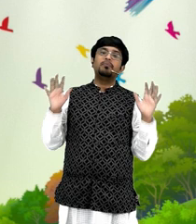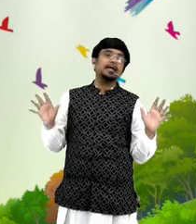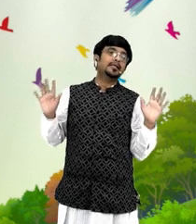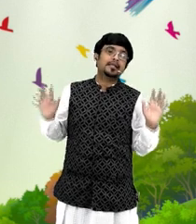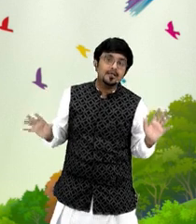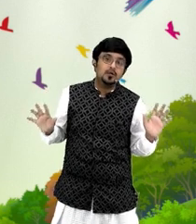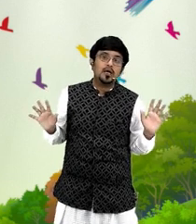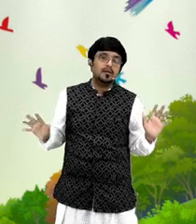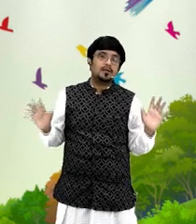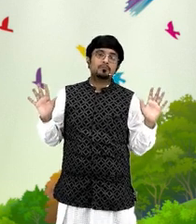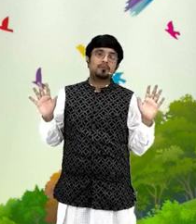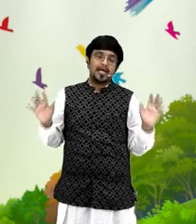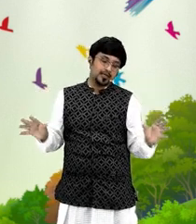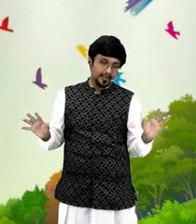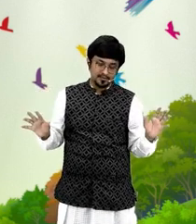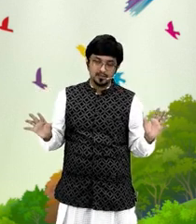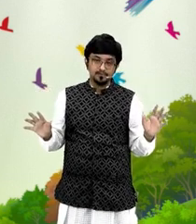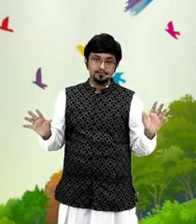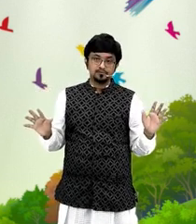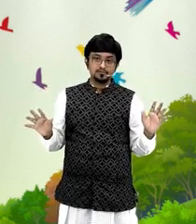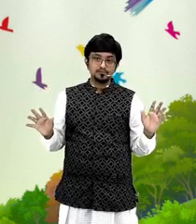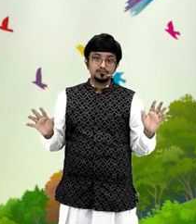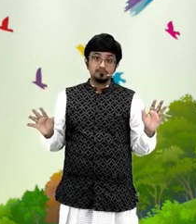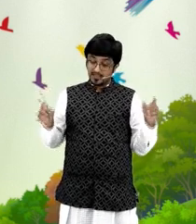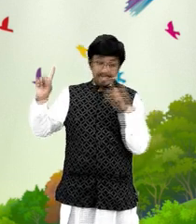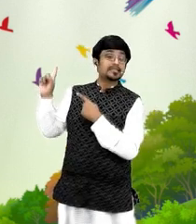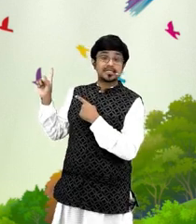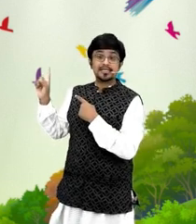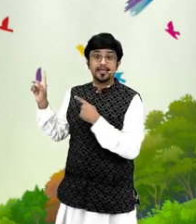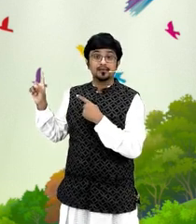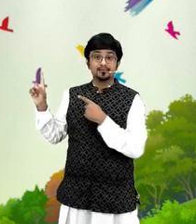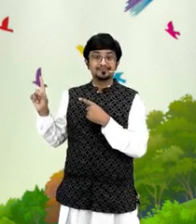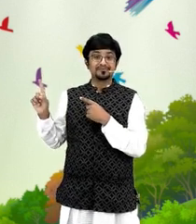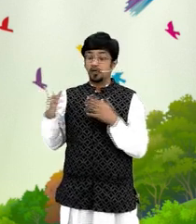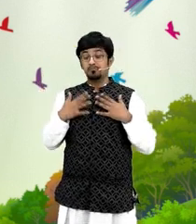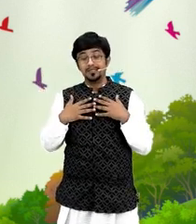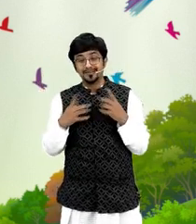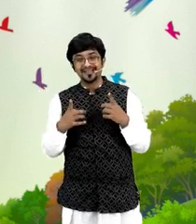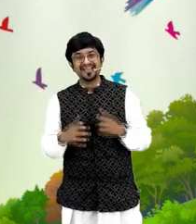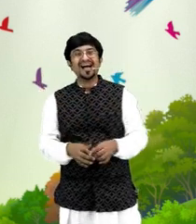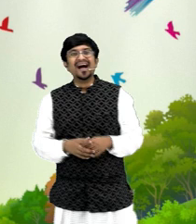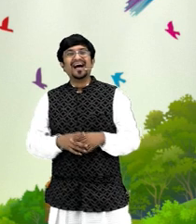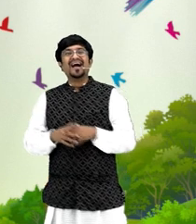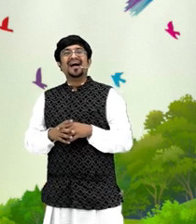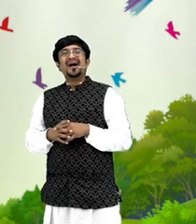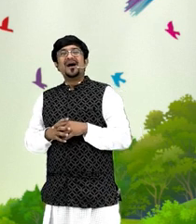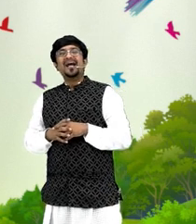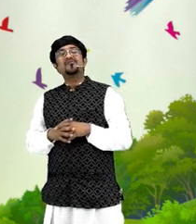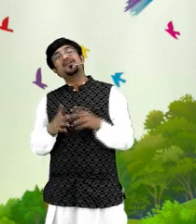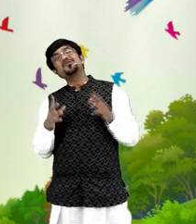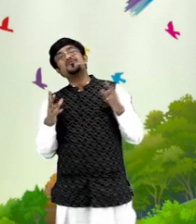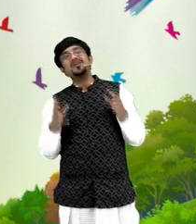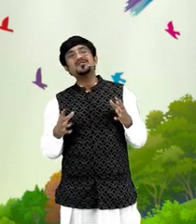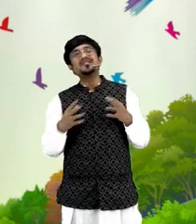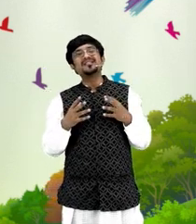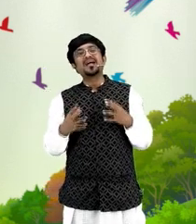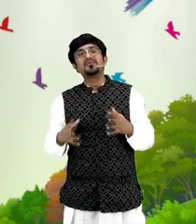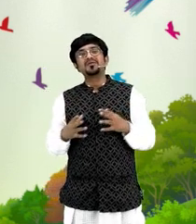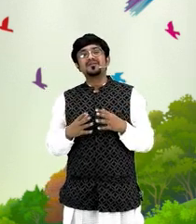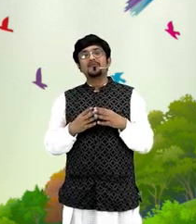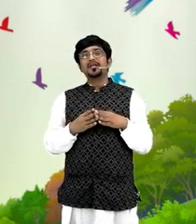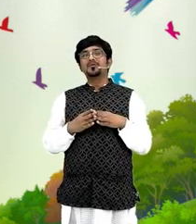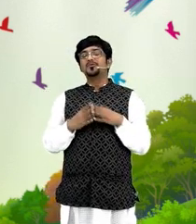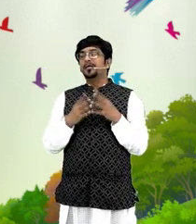glows bright indigo under a black light. Scientists are saying, not me. And what are those words which